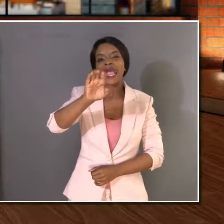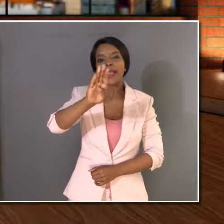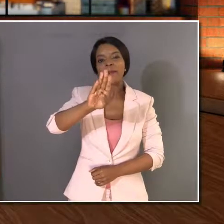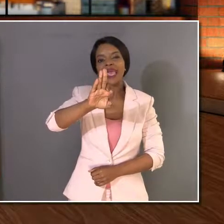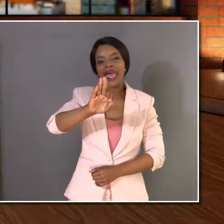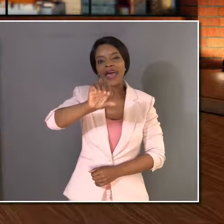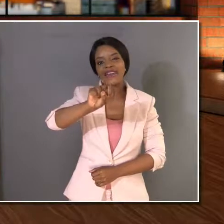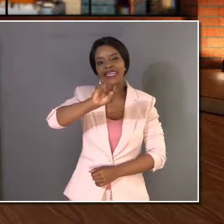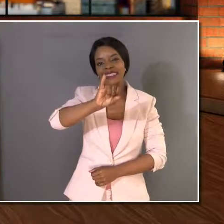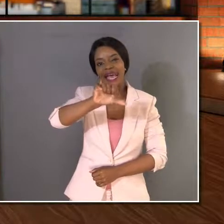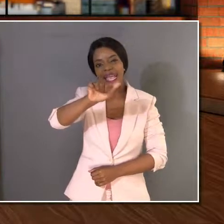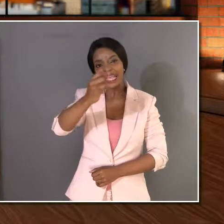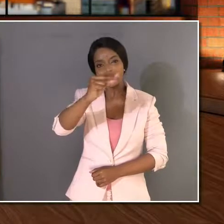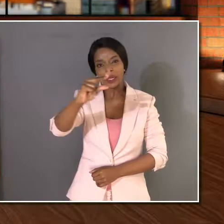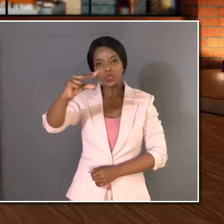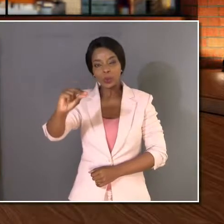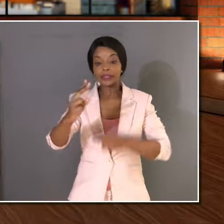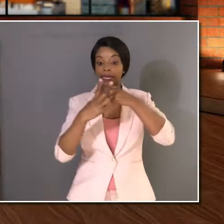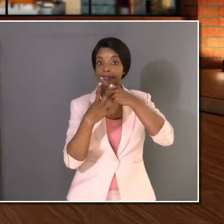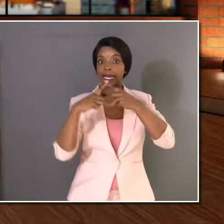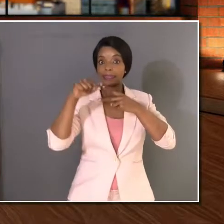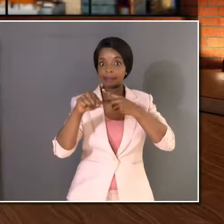SABFSIA2020. That's